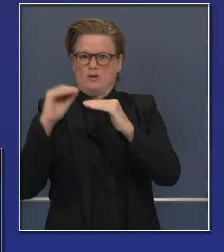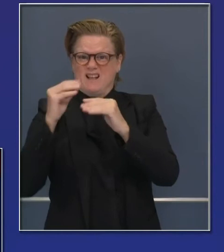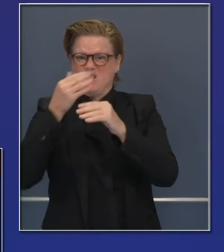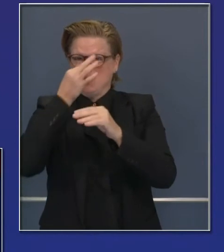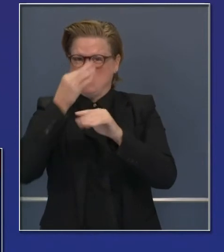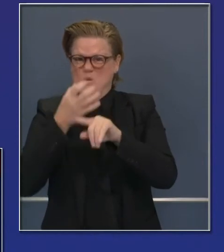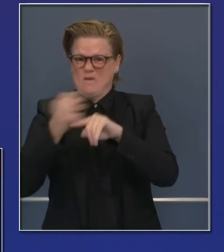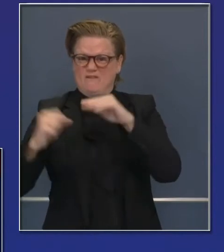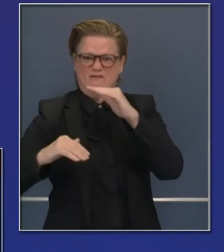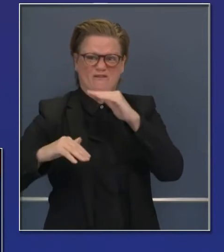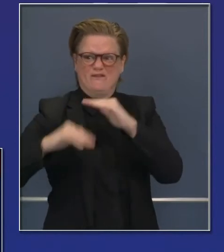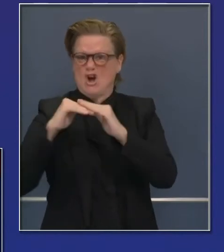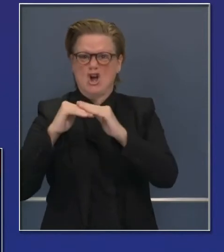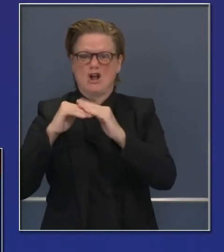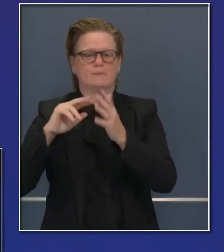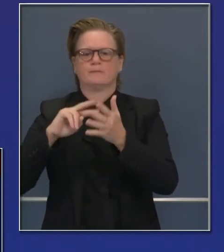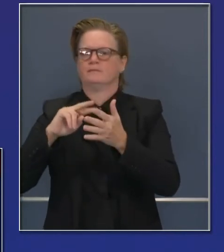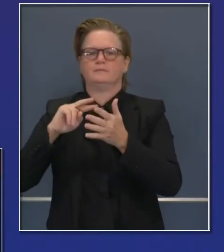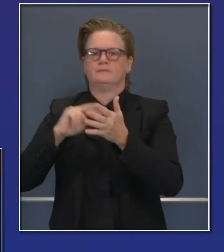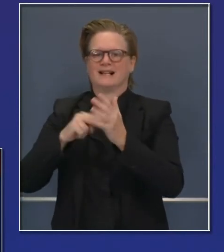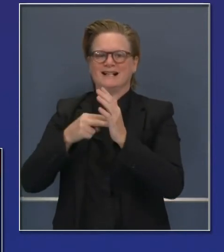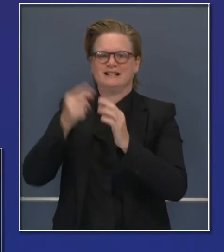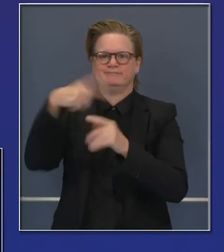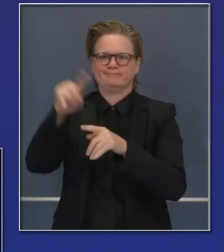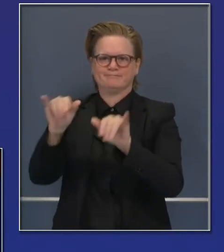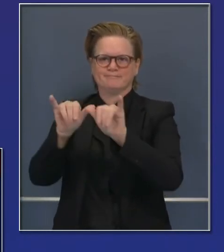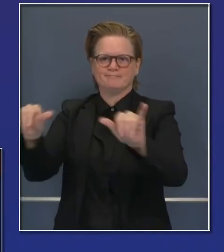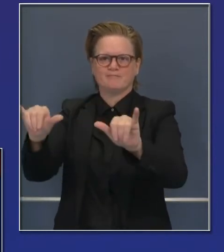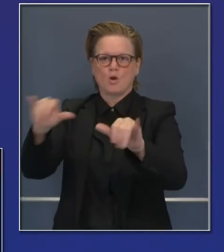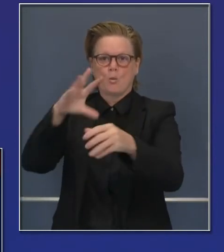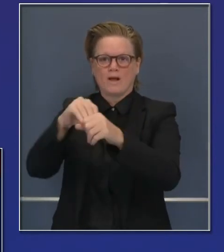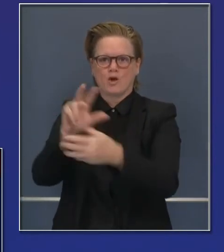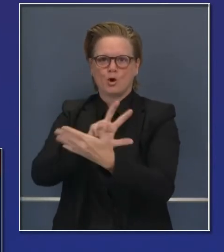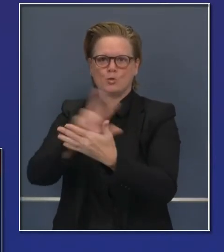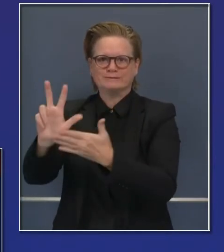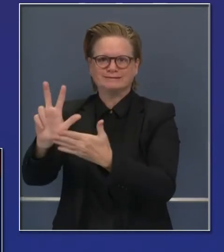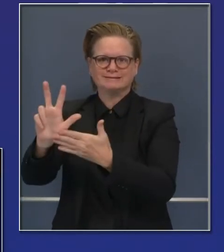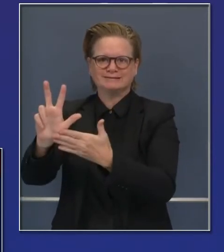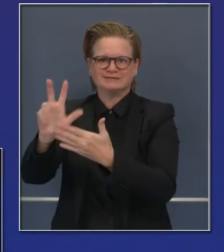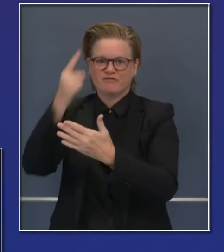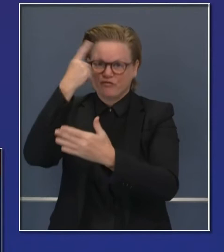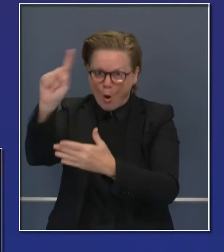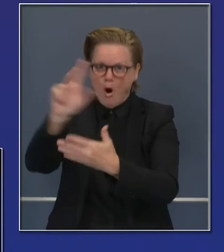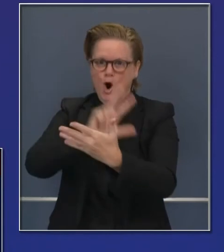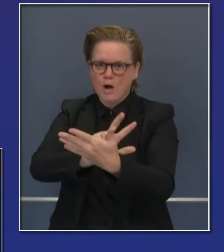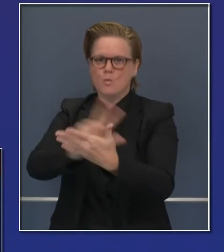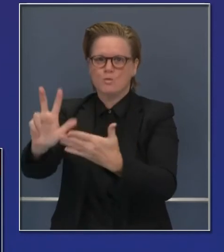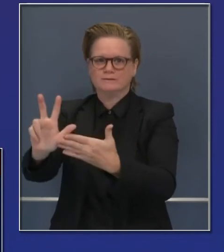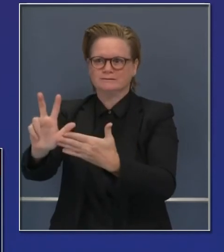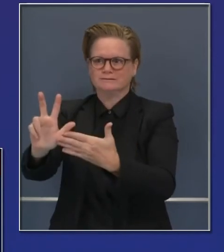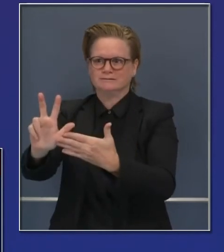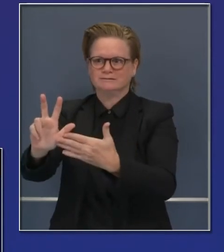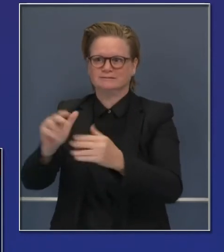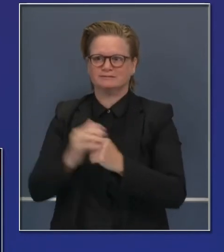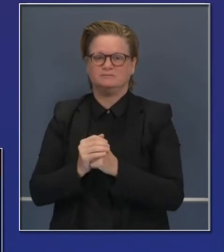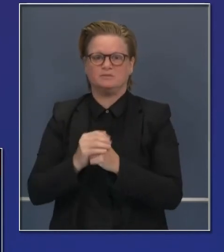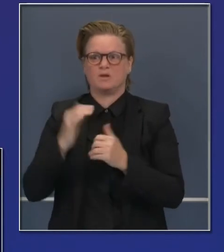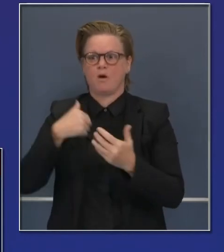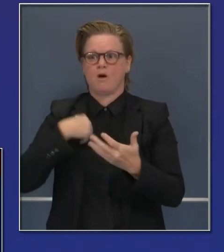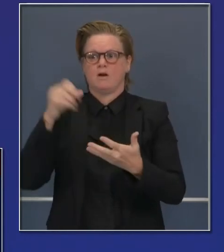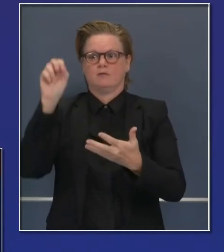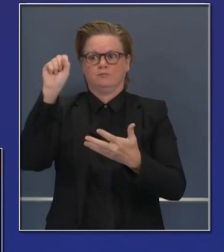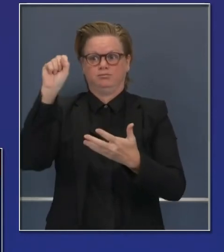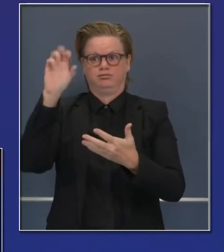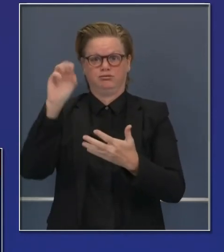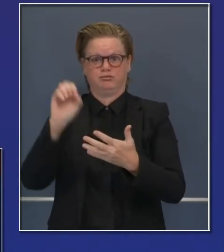order for 3 weeks. These regions are defined by this slide. We have 5 regions